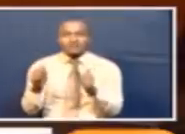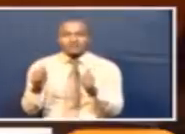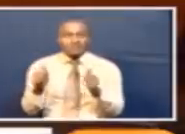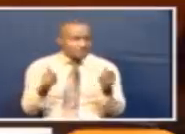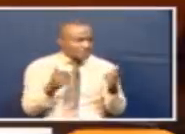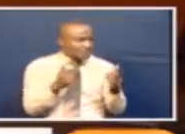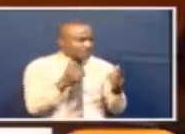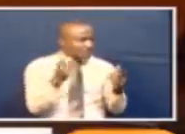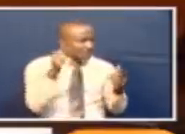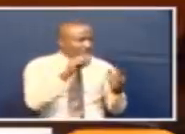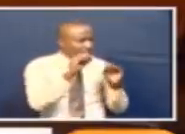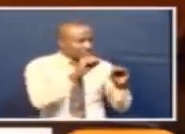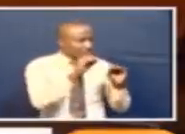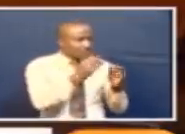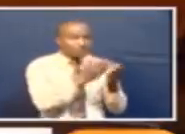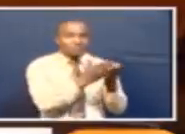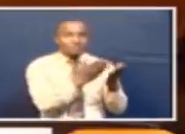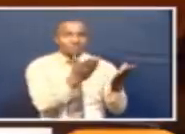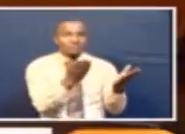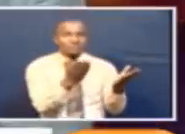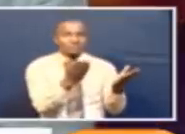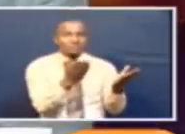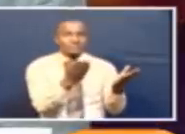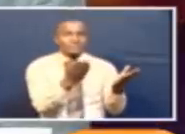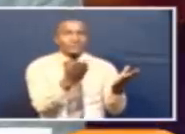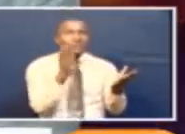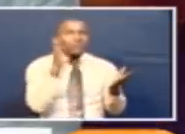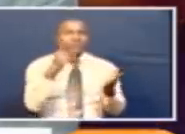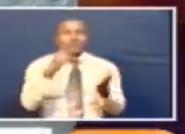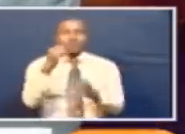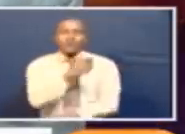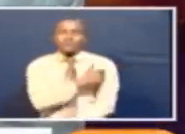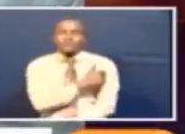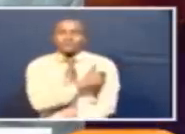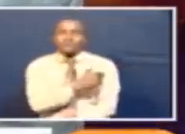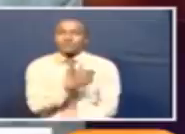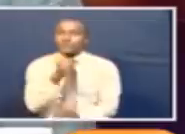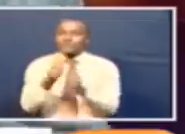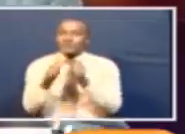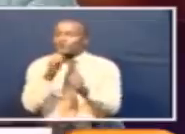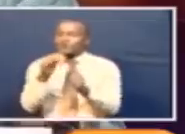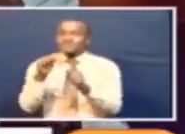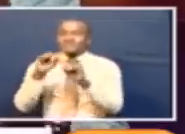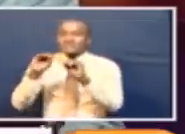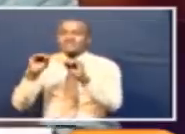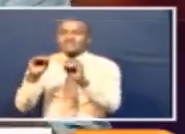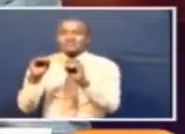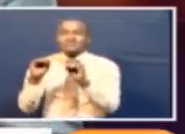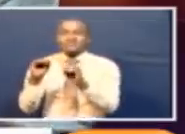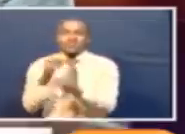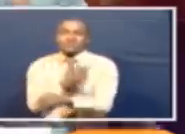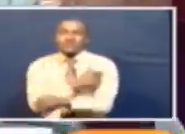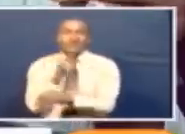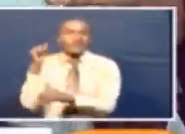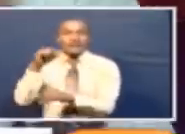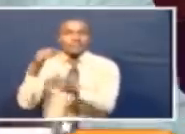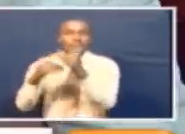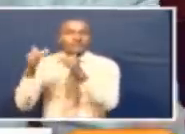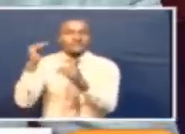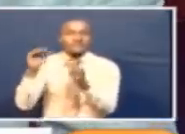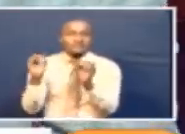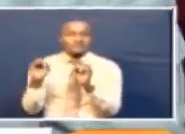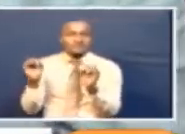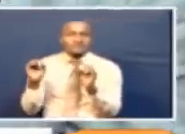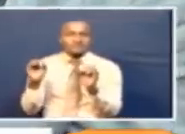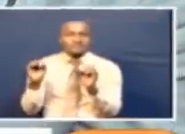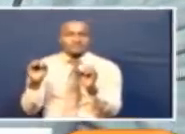of you. Or you have learned from some of them. They are going to hospitals that are not teaching hospitals. So they are not like coming to the universities where...